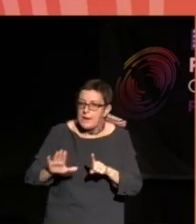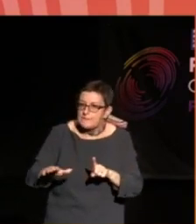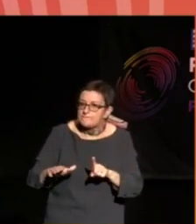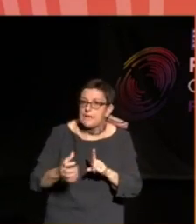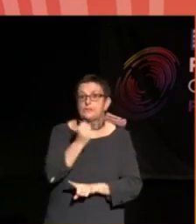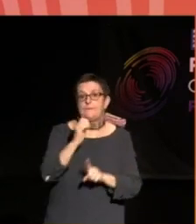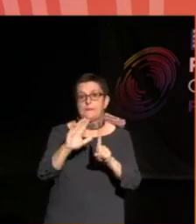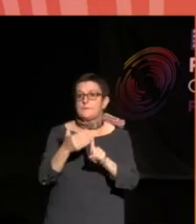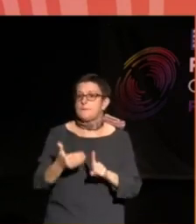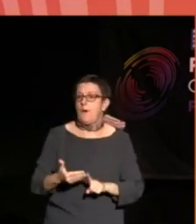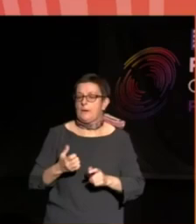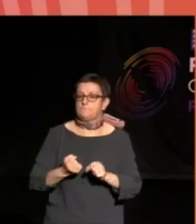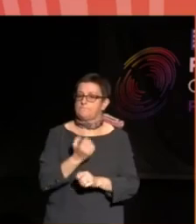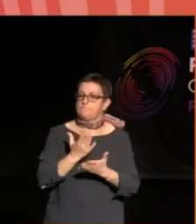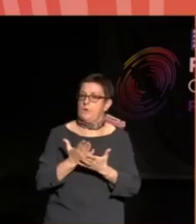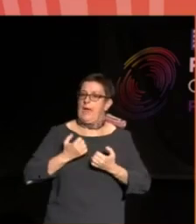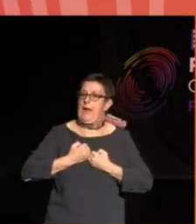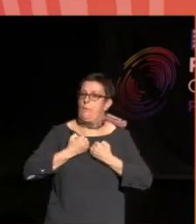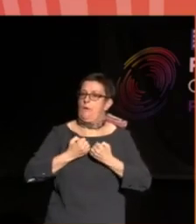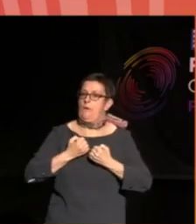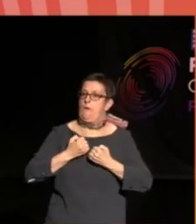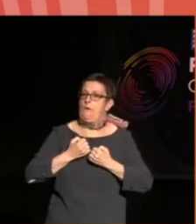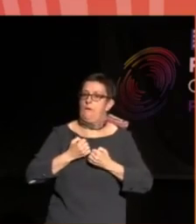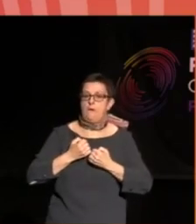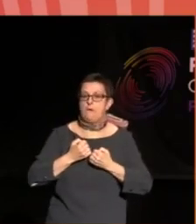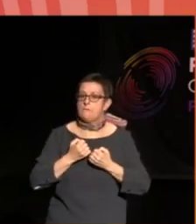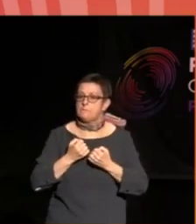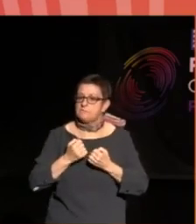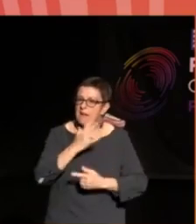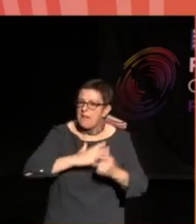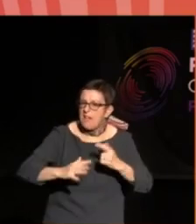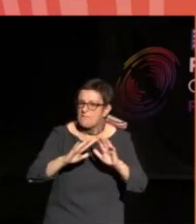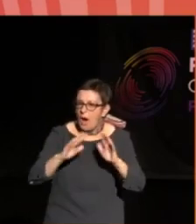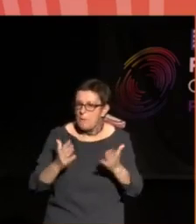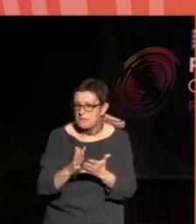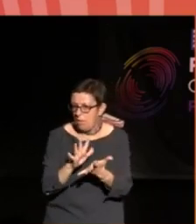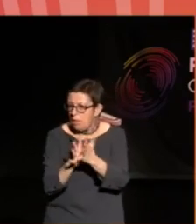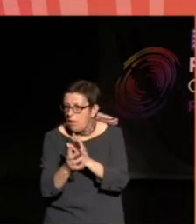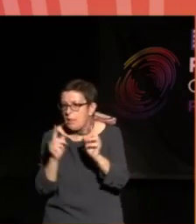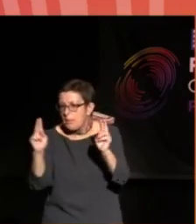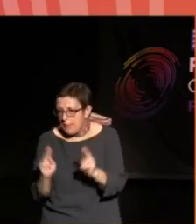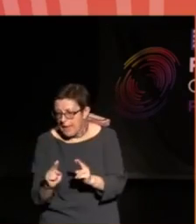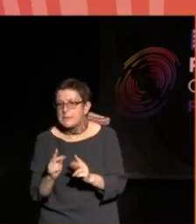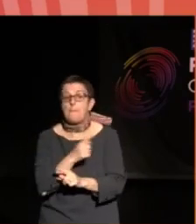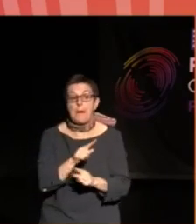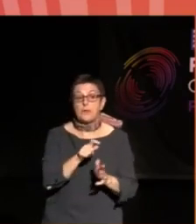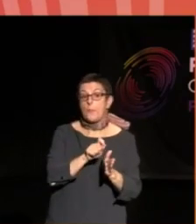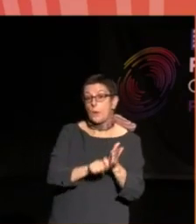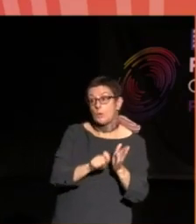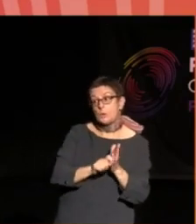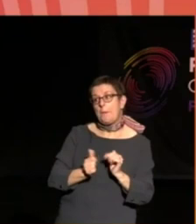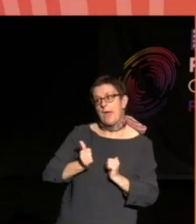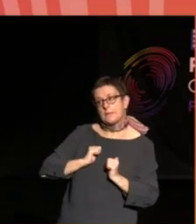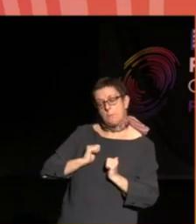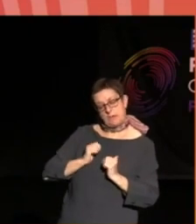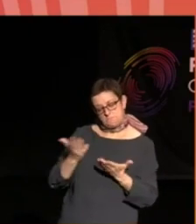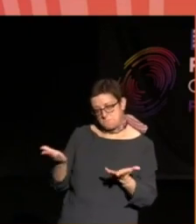that definitely, you know, very much feels like it's a response to consumers who really expect more now. Thank